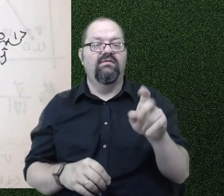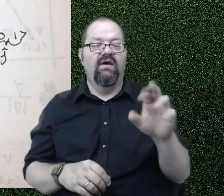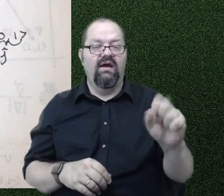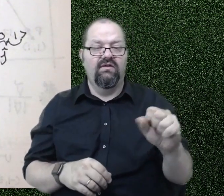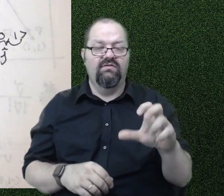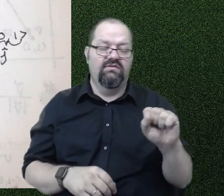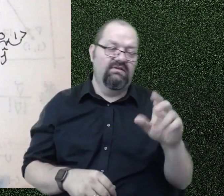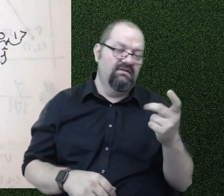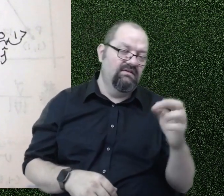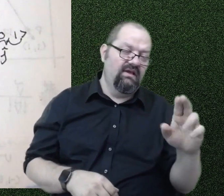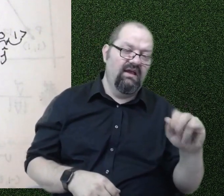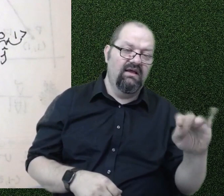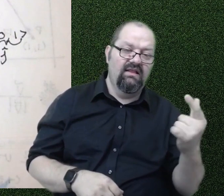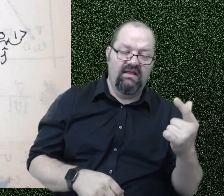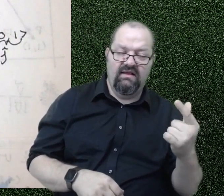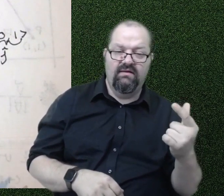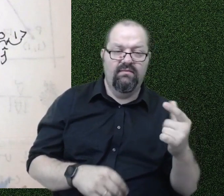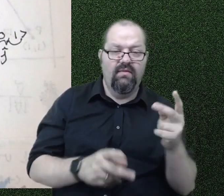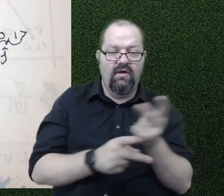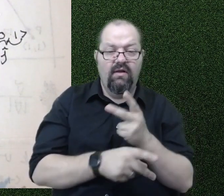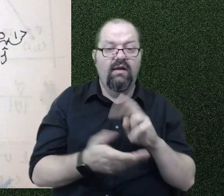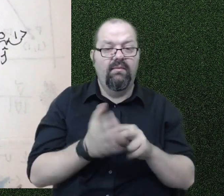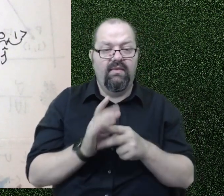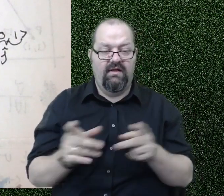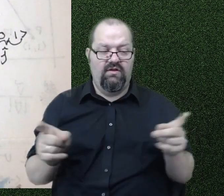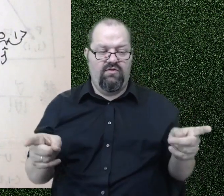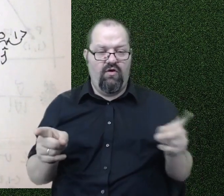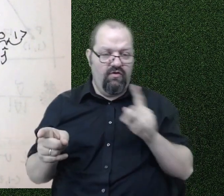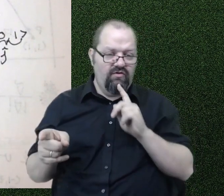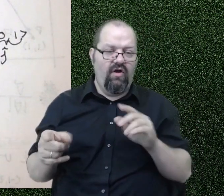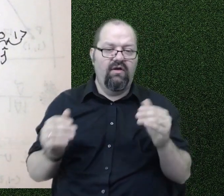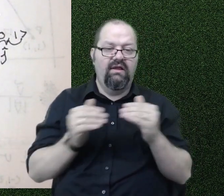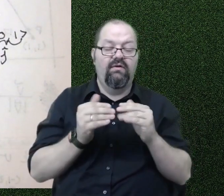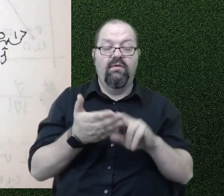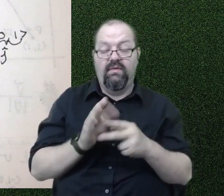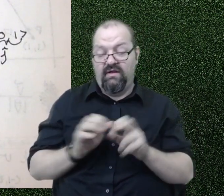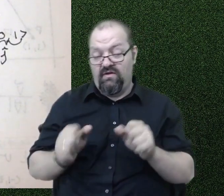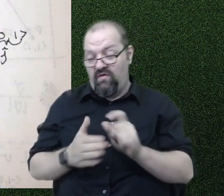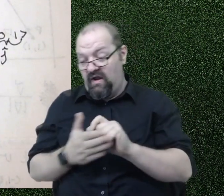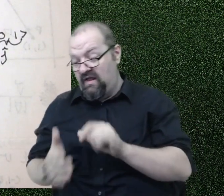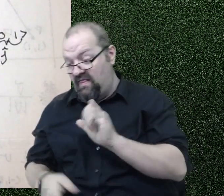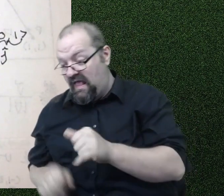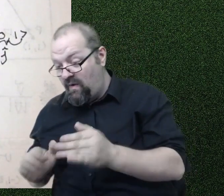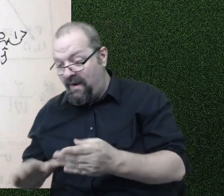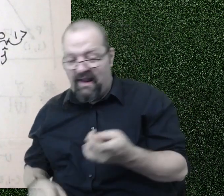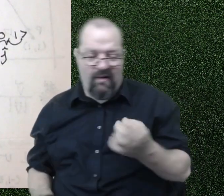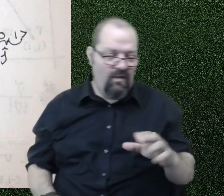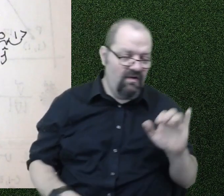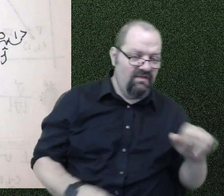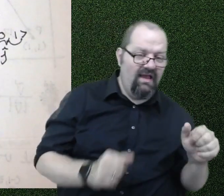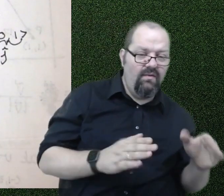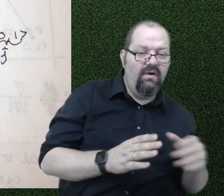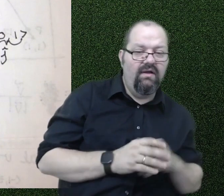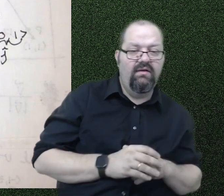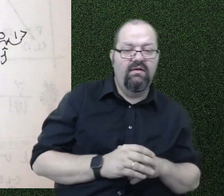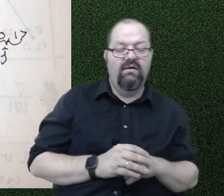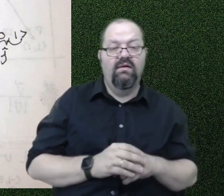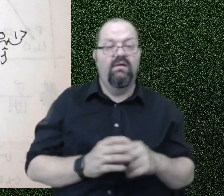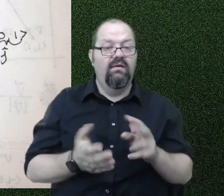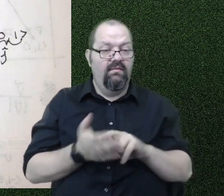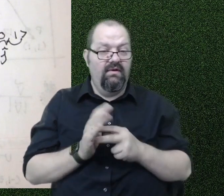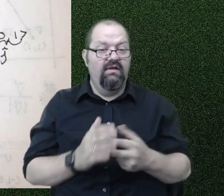multiplication, these two guys are equal. I can write it either this way or this way. This says go 3 units in the x